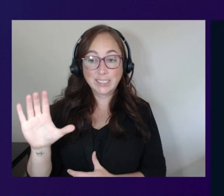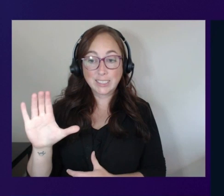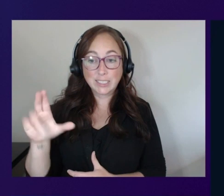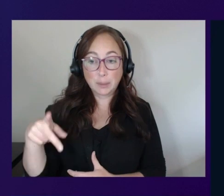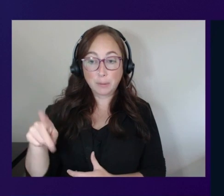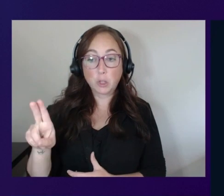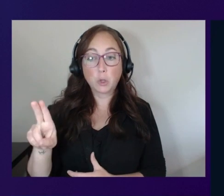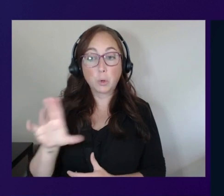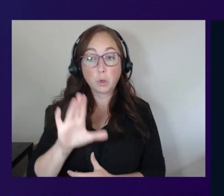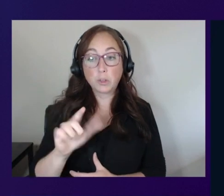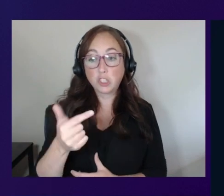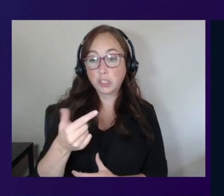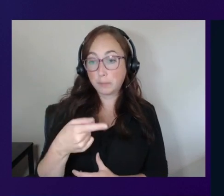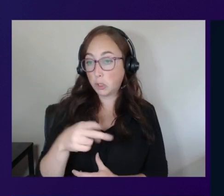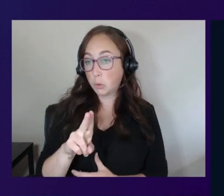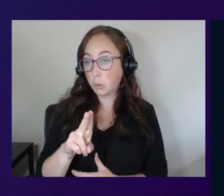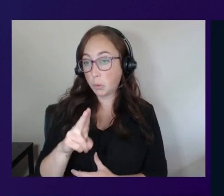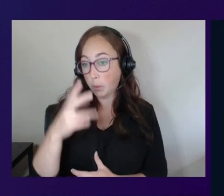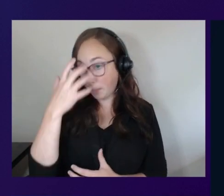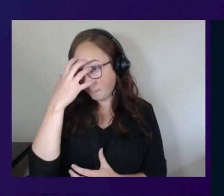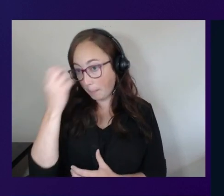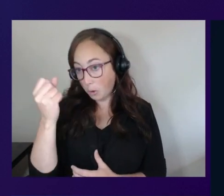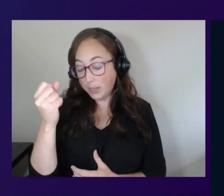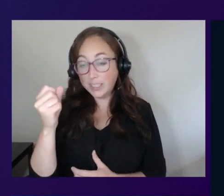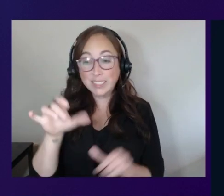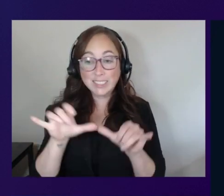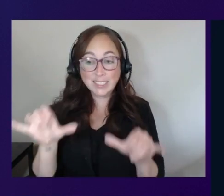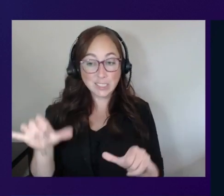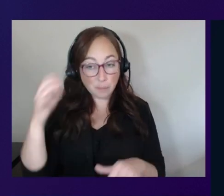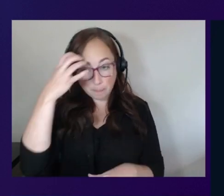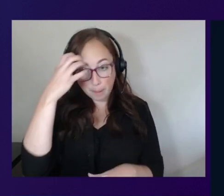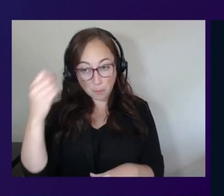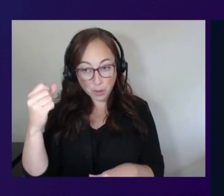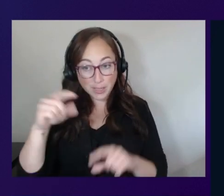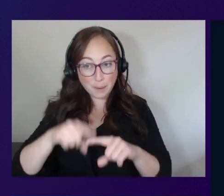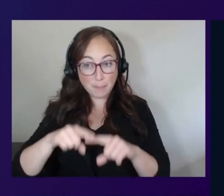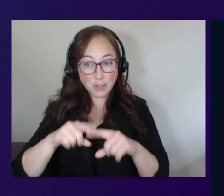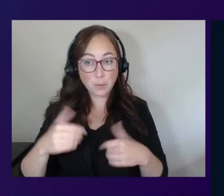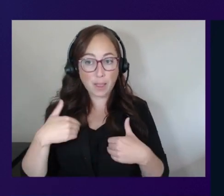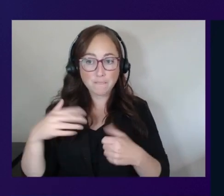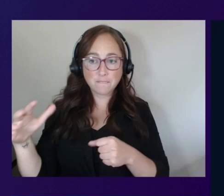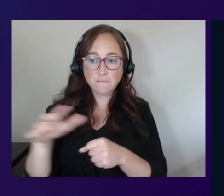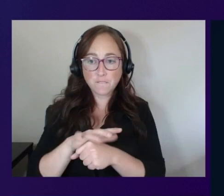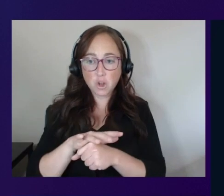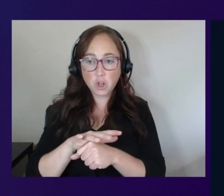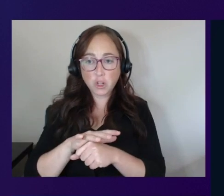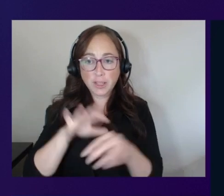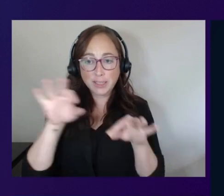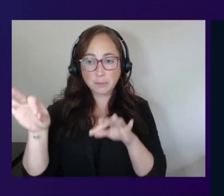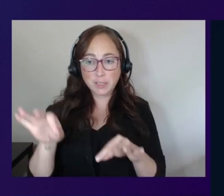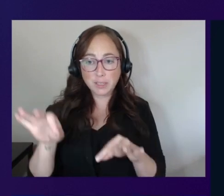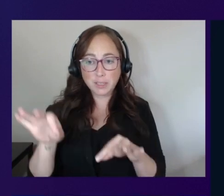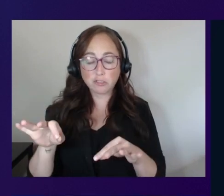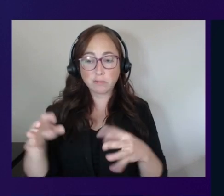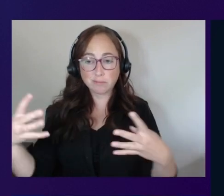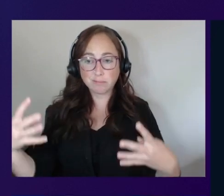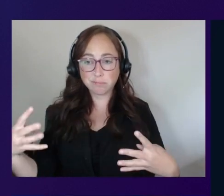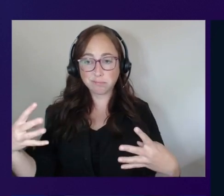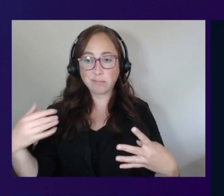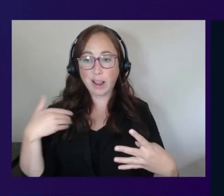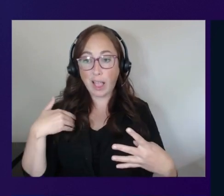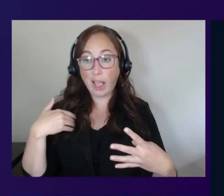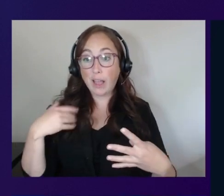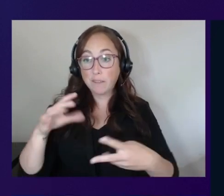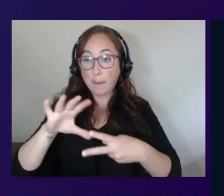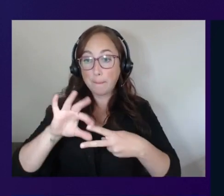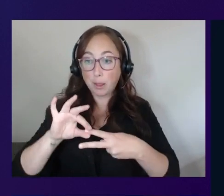GPU memories, and your system memories. So we have, full documentation and also bundle selection chart to guide